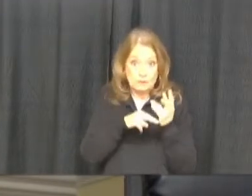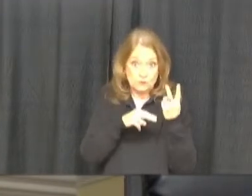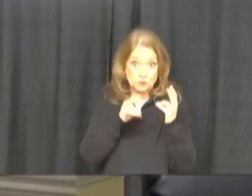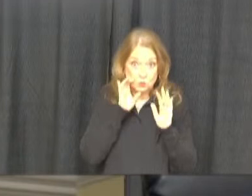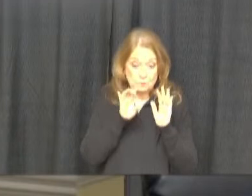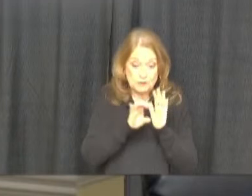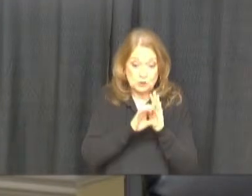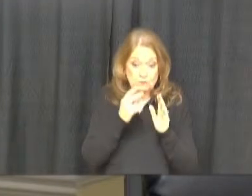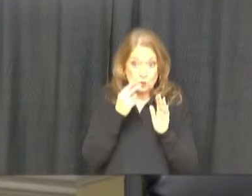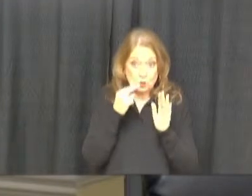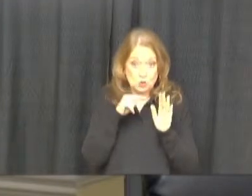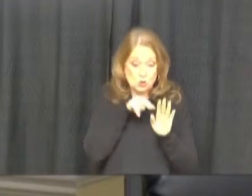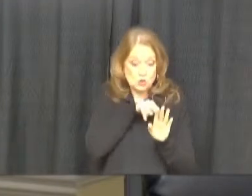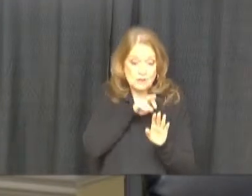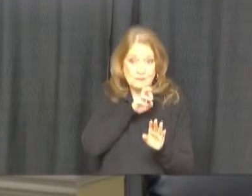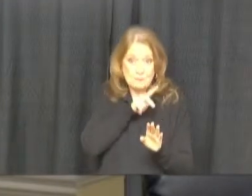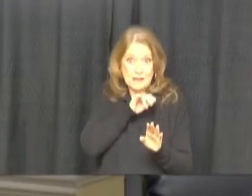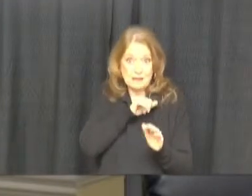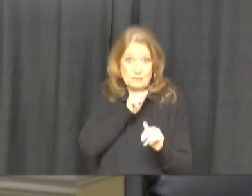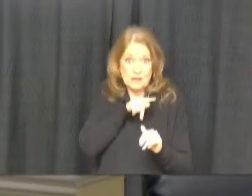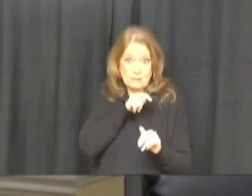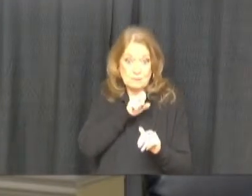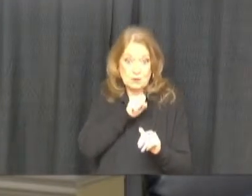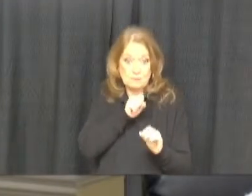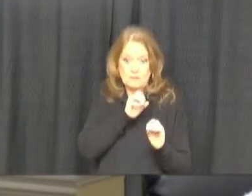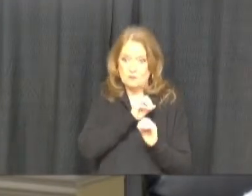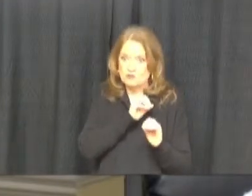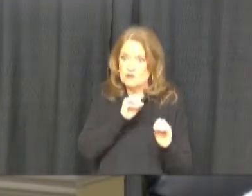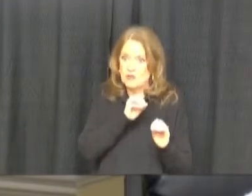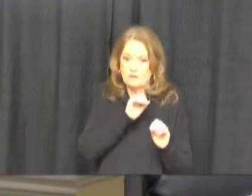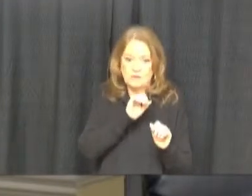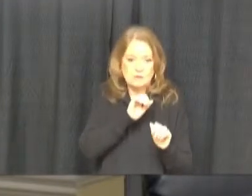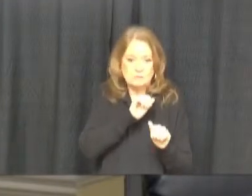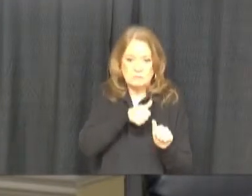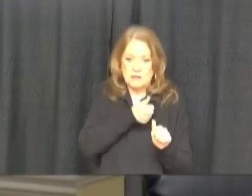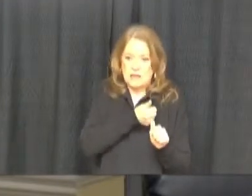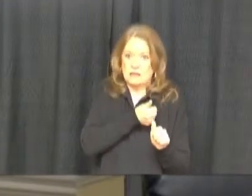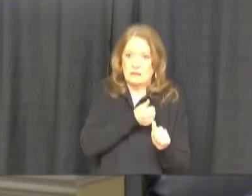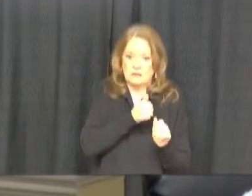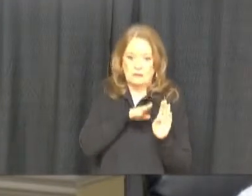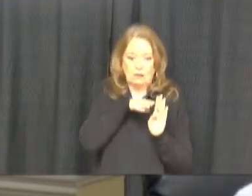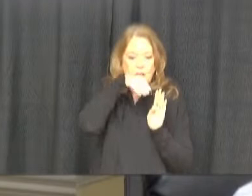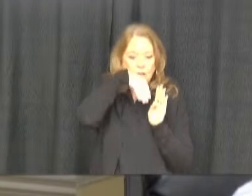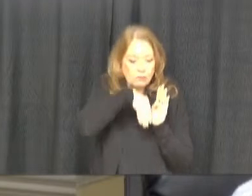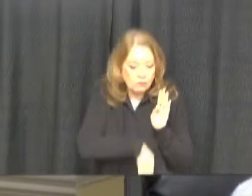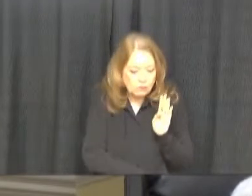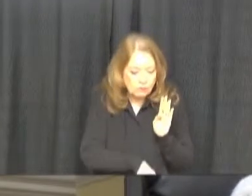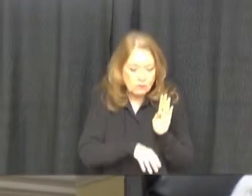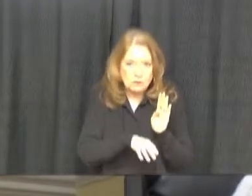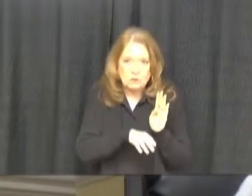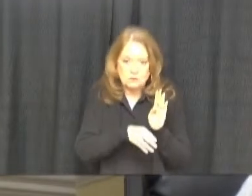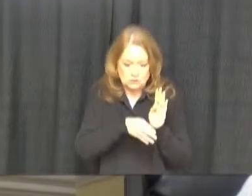at the back side of that apartment, there's nothing on the back side. There's a drop off into a drainage